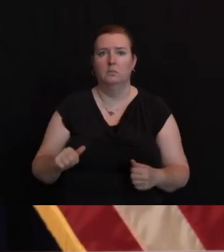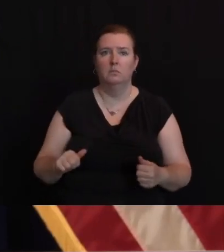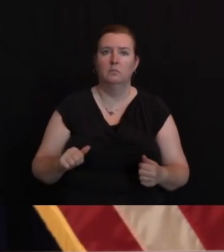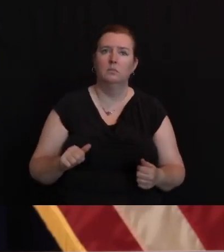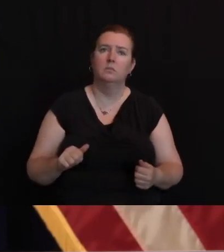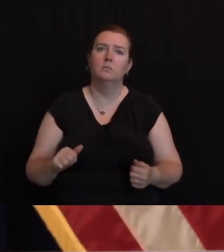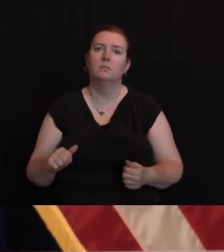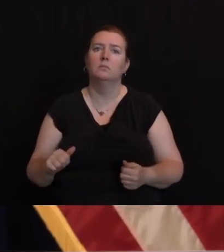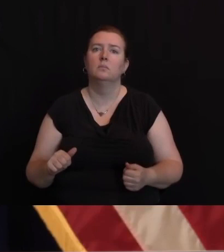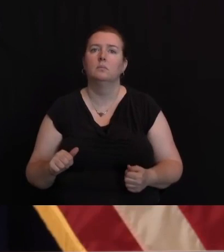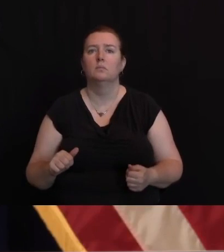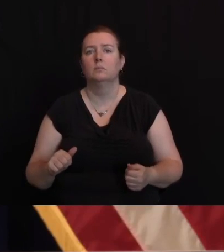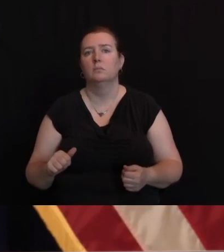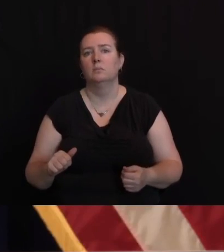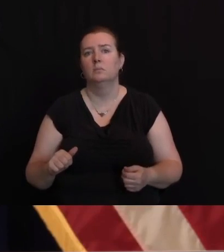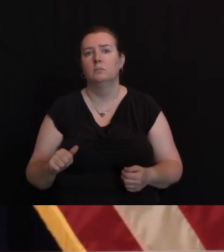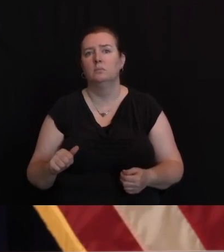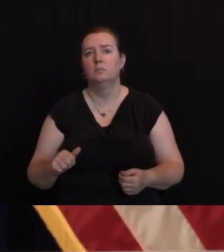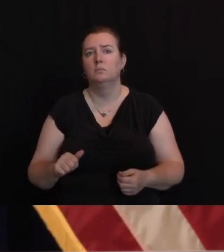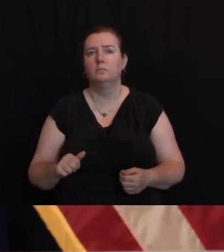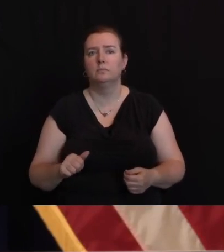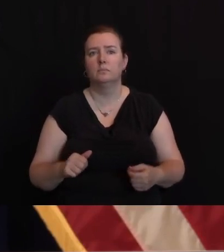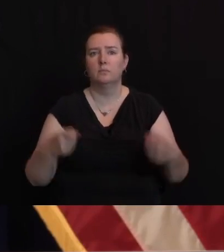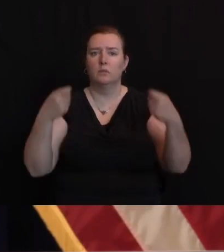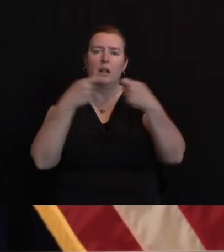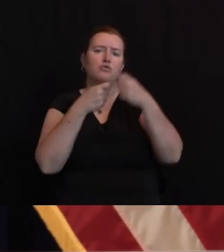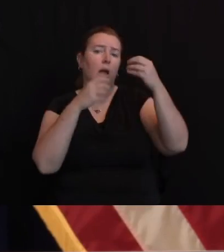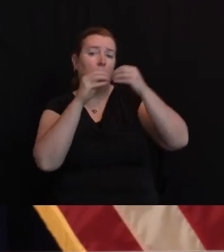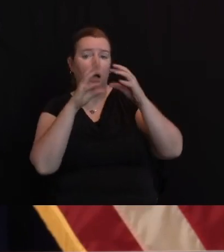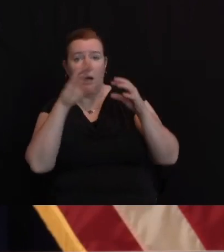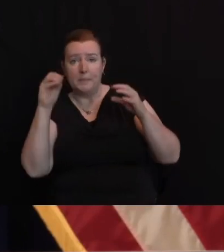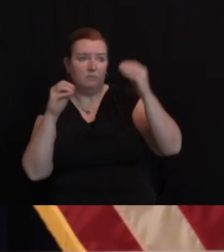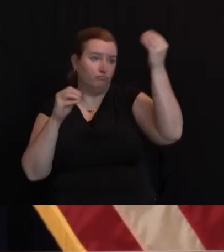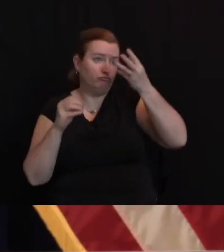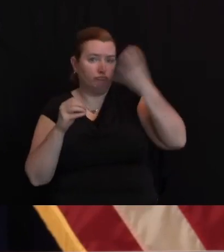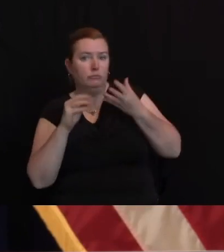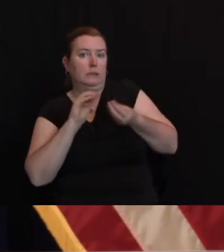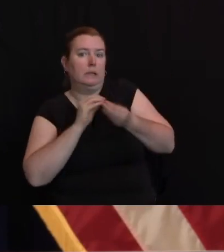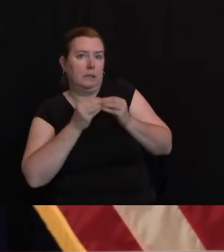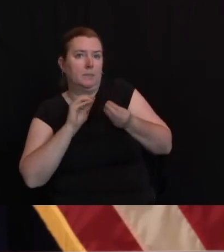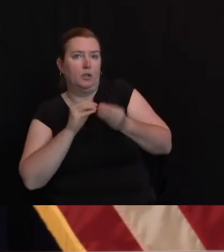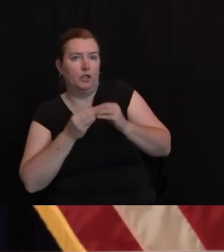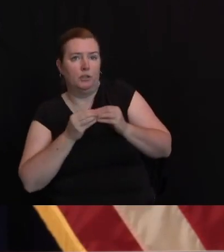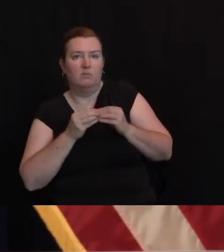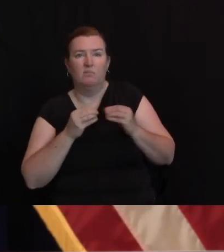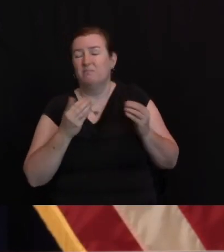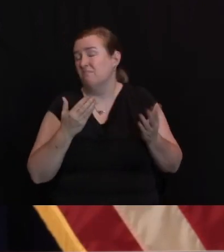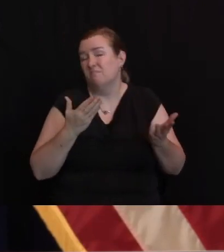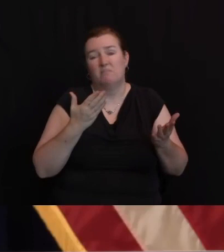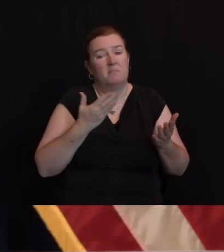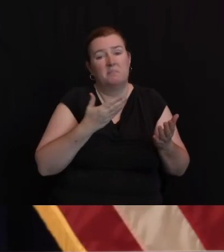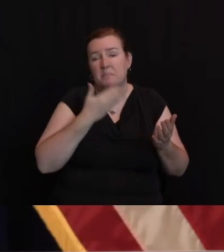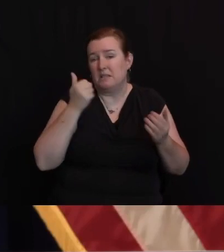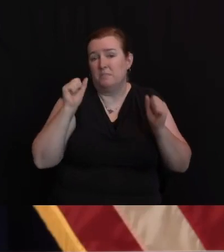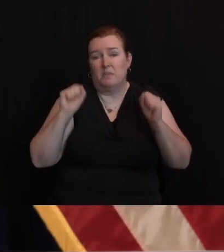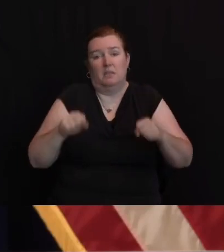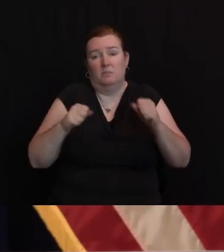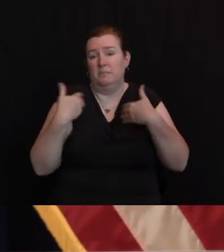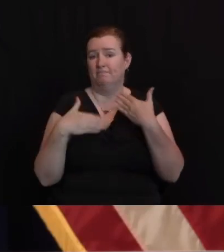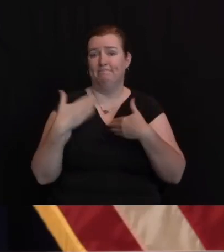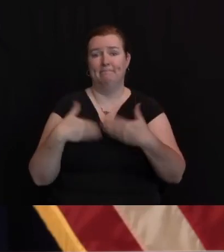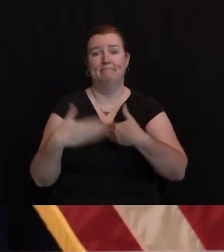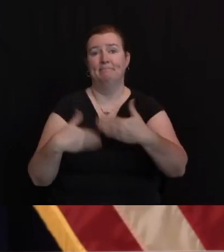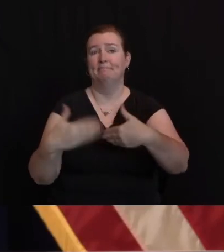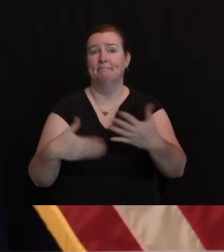utilities are constantly reporting the numbers to us. There is a possibility that